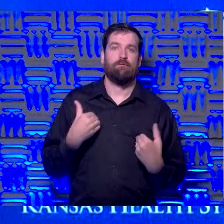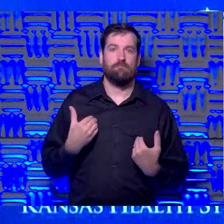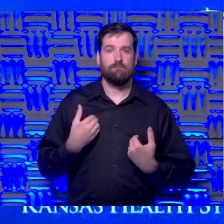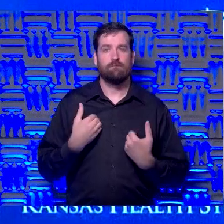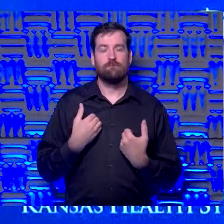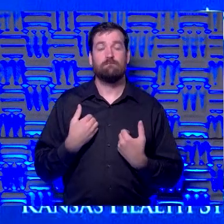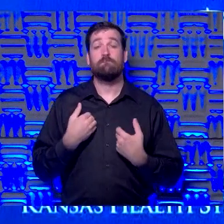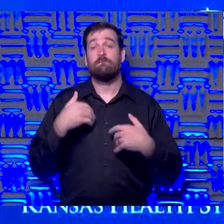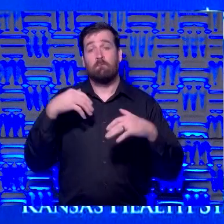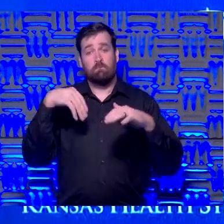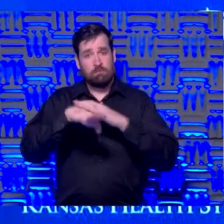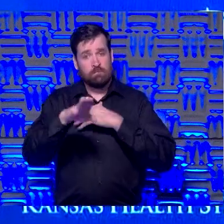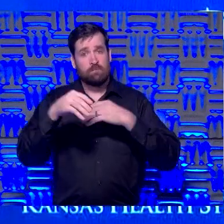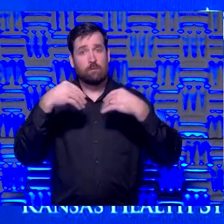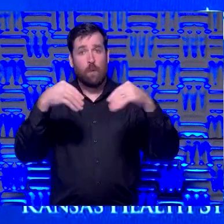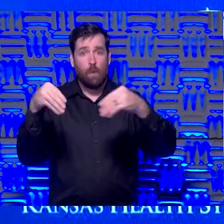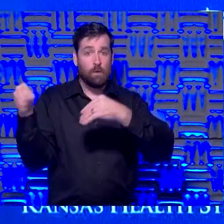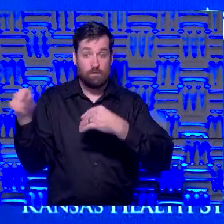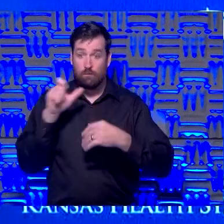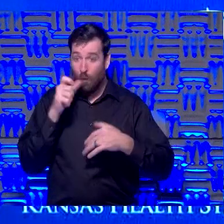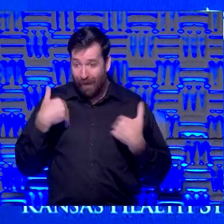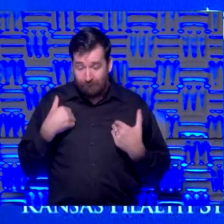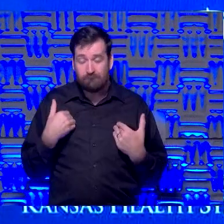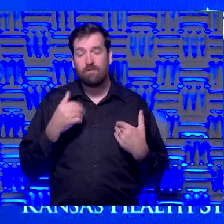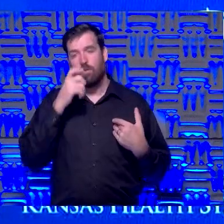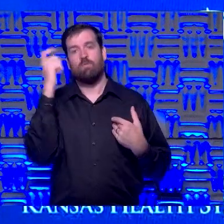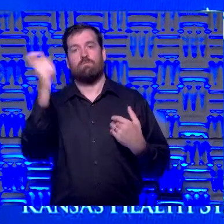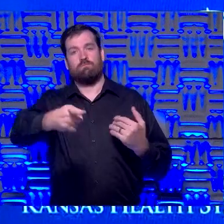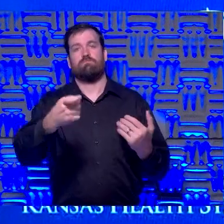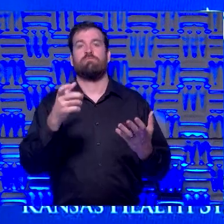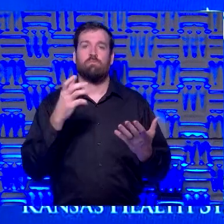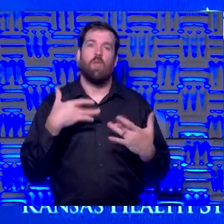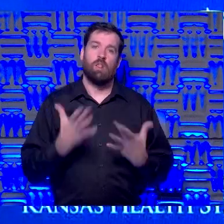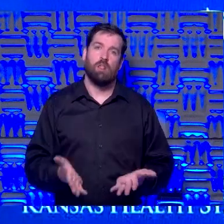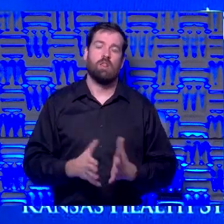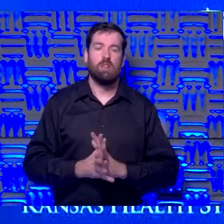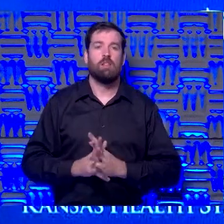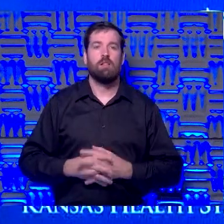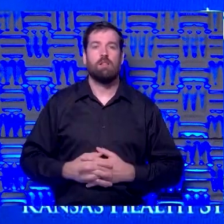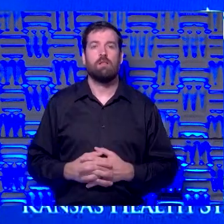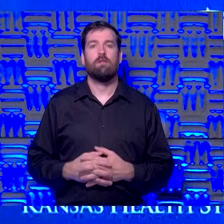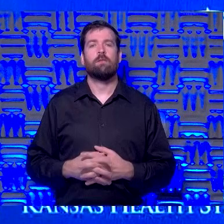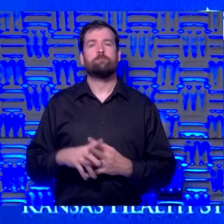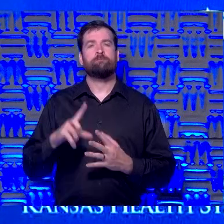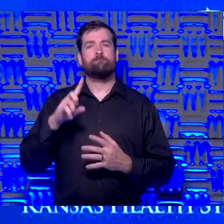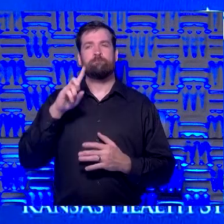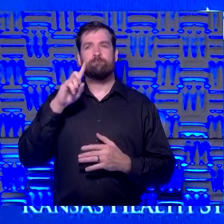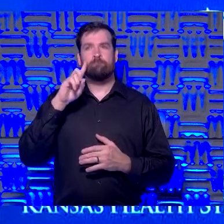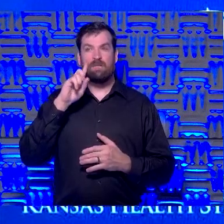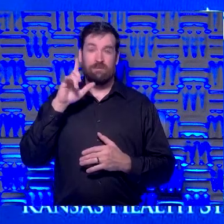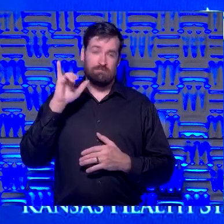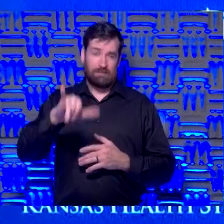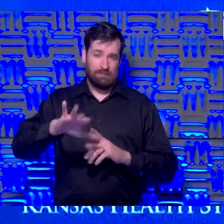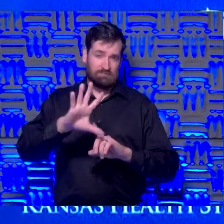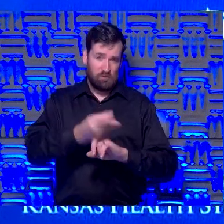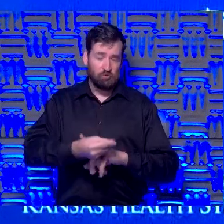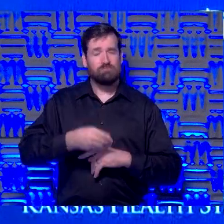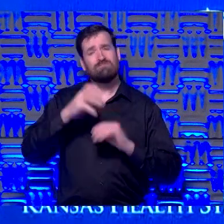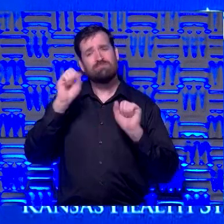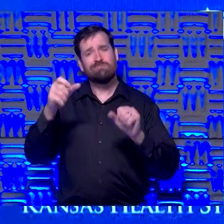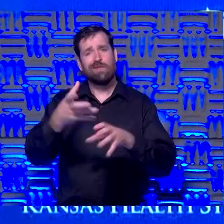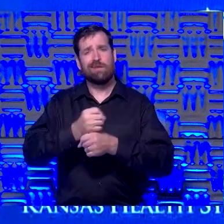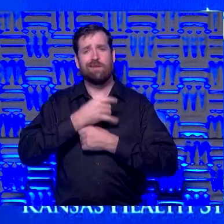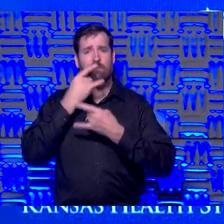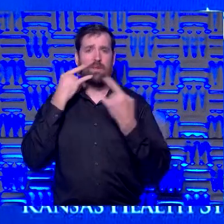you walk into stores now, if you don't have a mask, you're going to have, they're going to provide one for you. And so I think that kind of is the culture. You can get a mask.